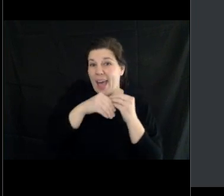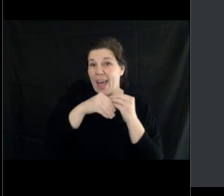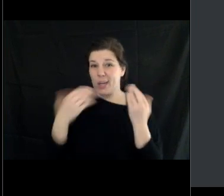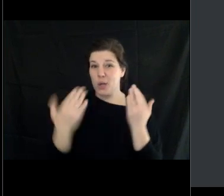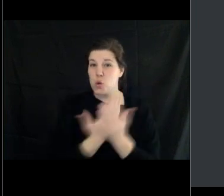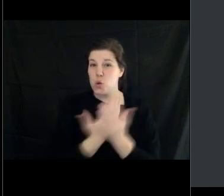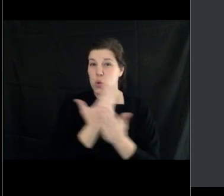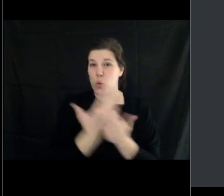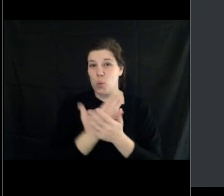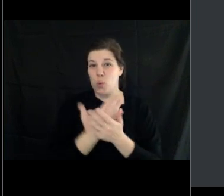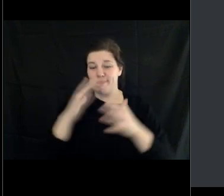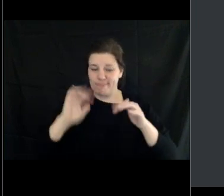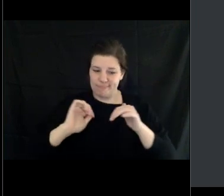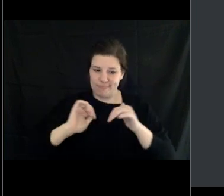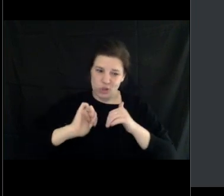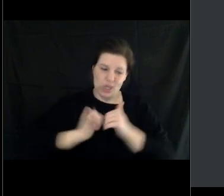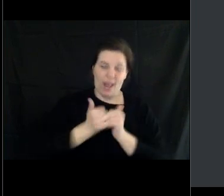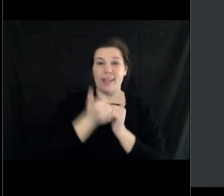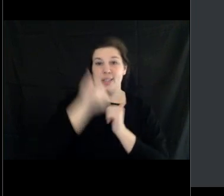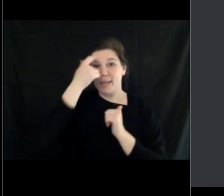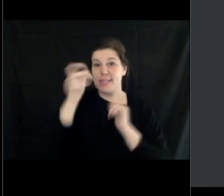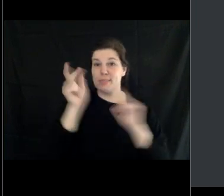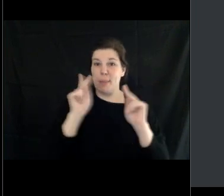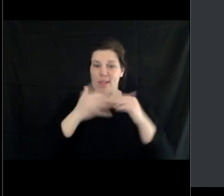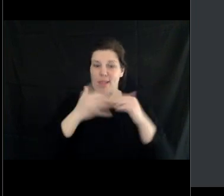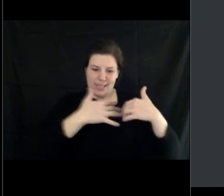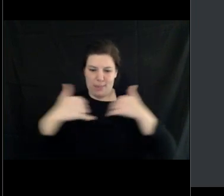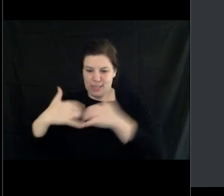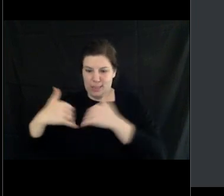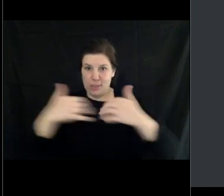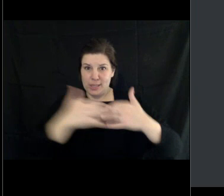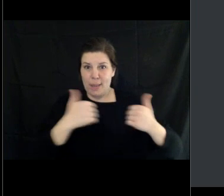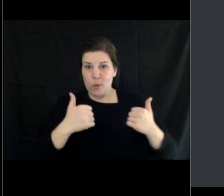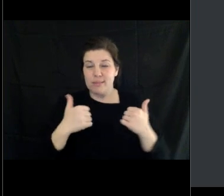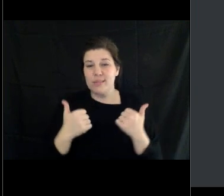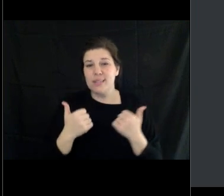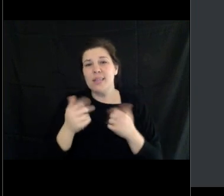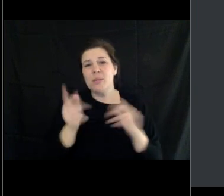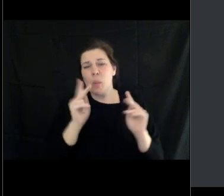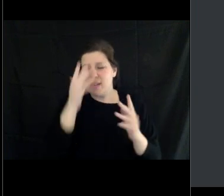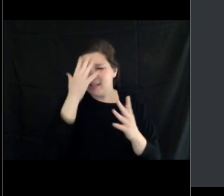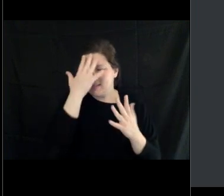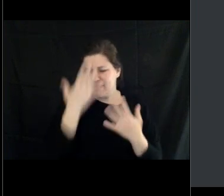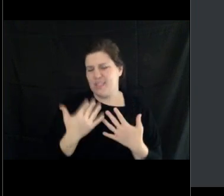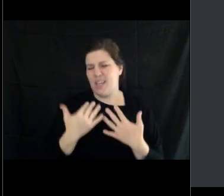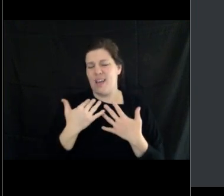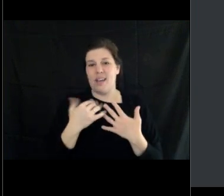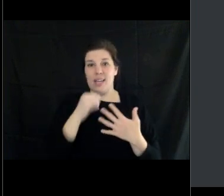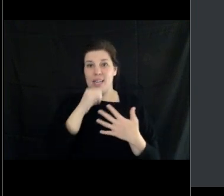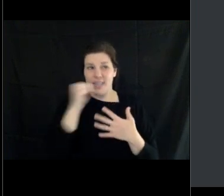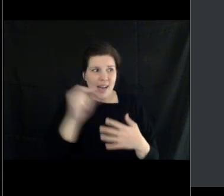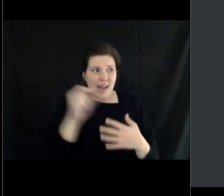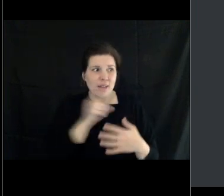physical distancing, bereavement, uncertainty, unemployment, and